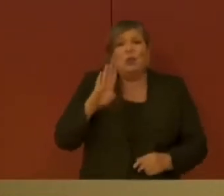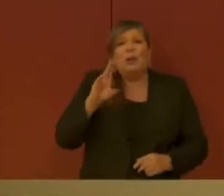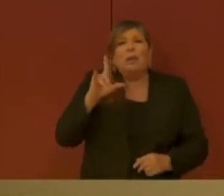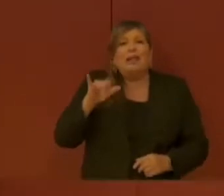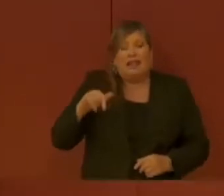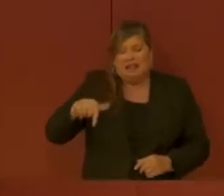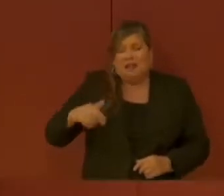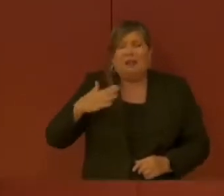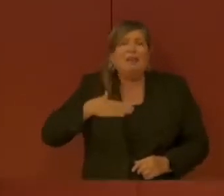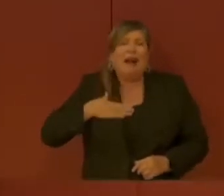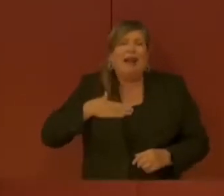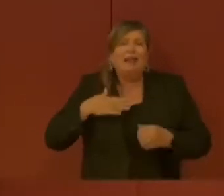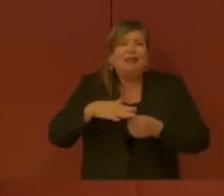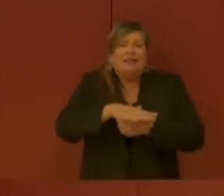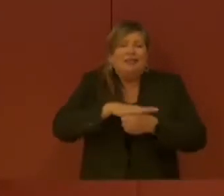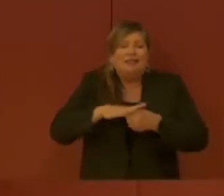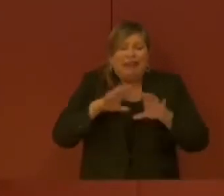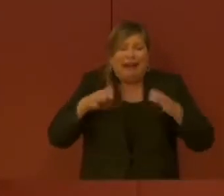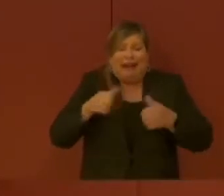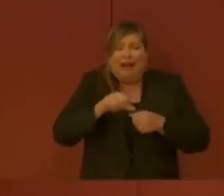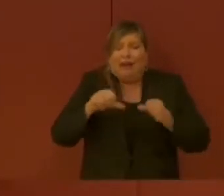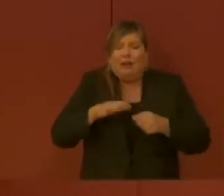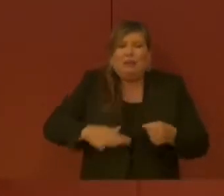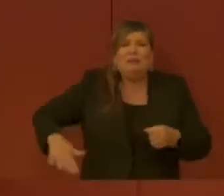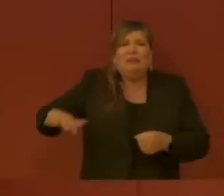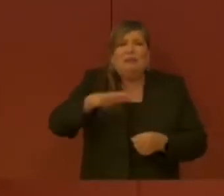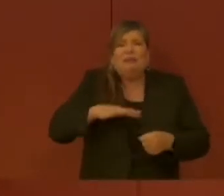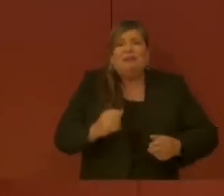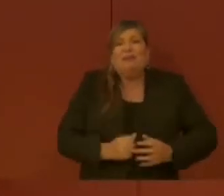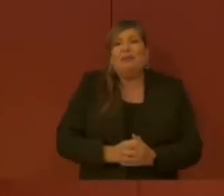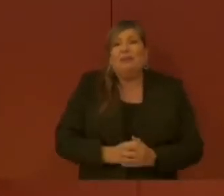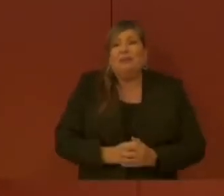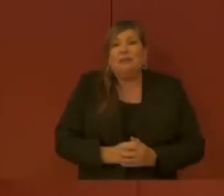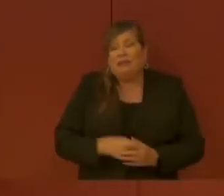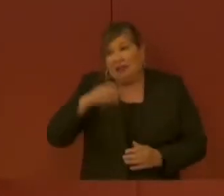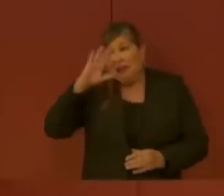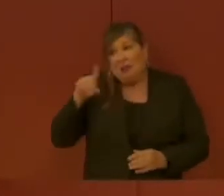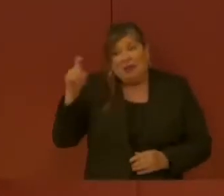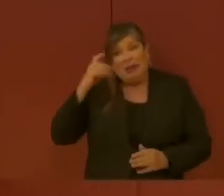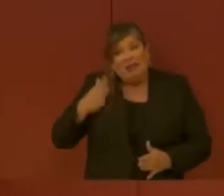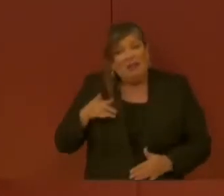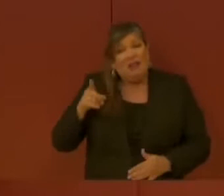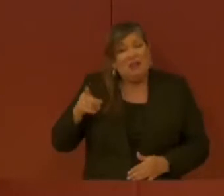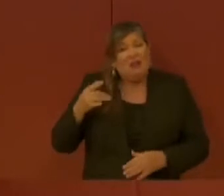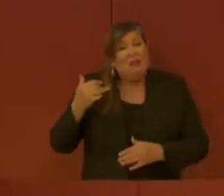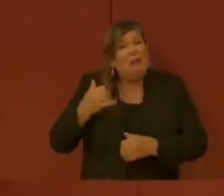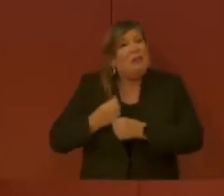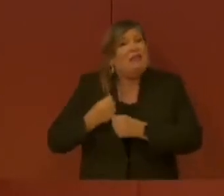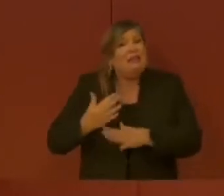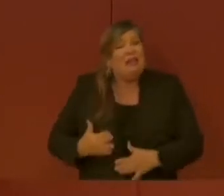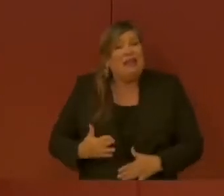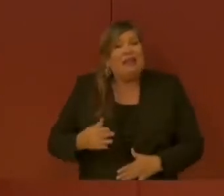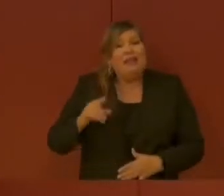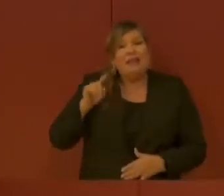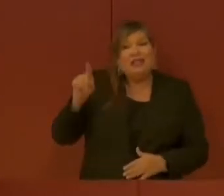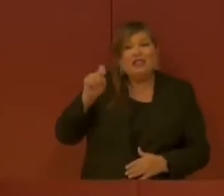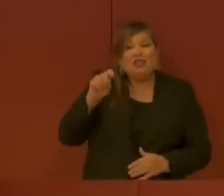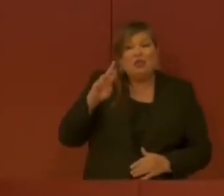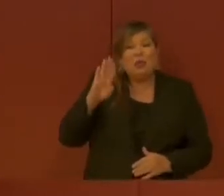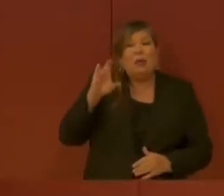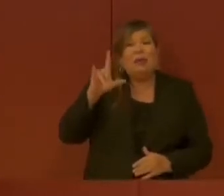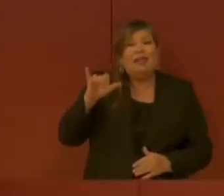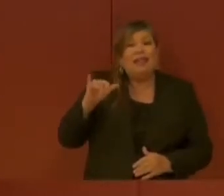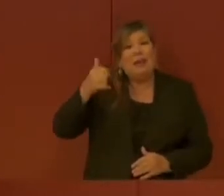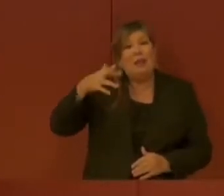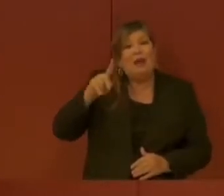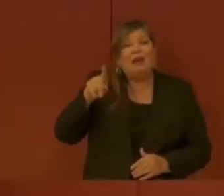And of note to the governor, perhaps, who is a baseball player, Stribley Park out there was the home of CalMex